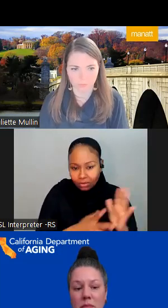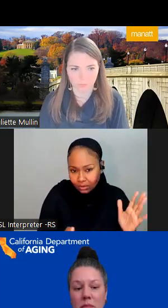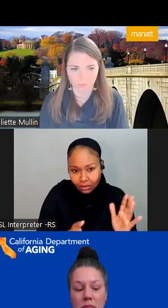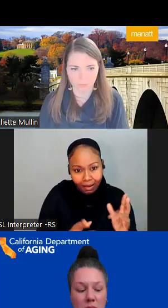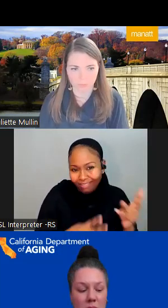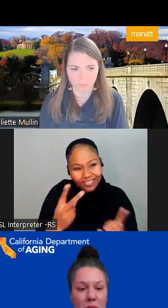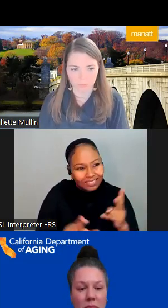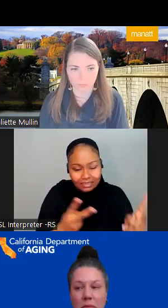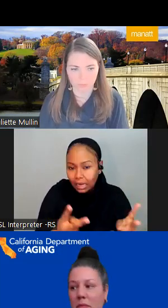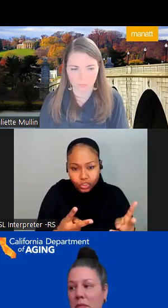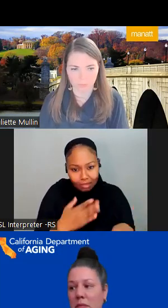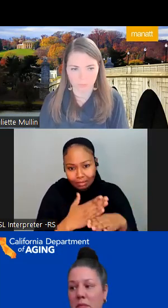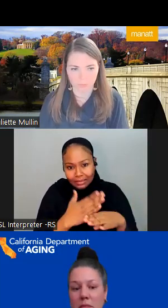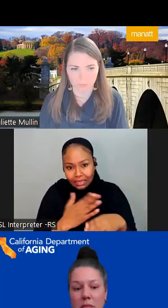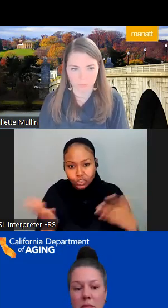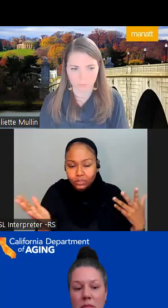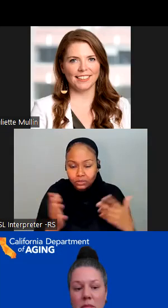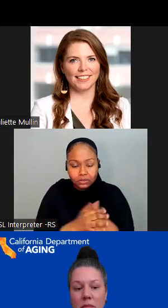visitation rights.